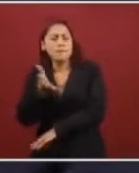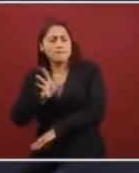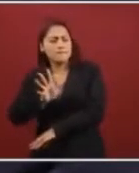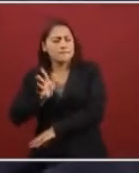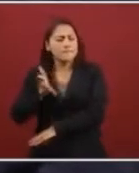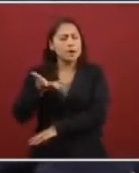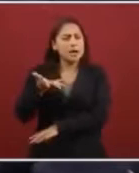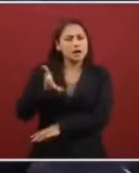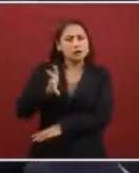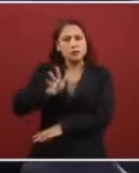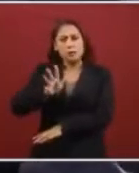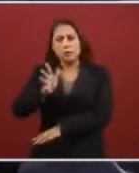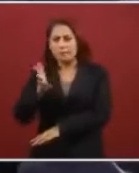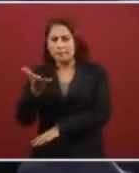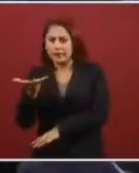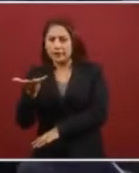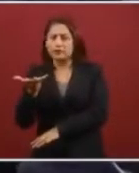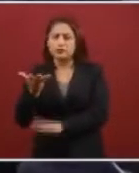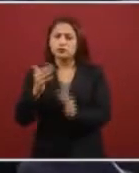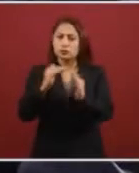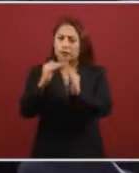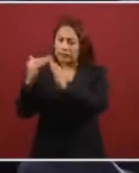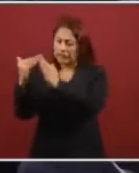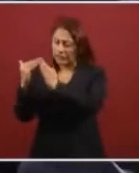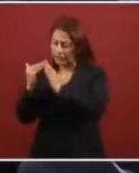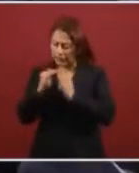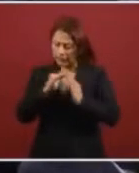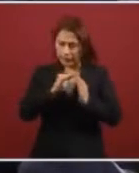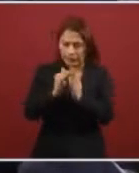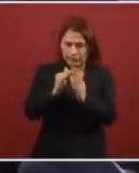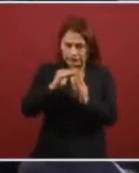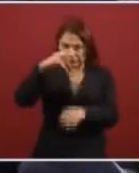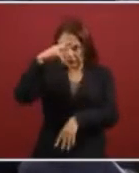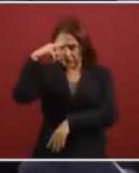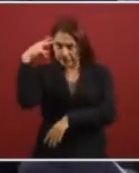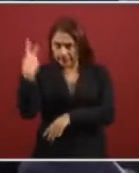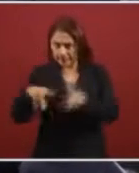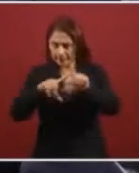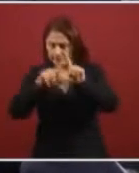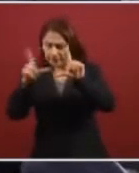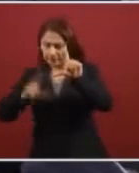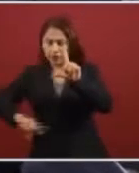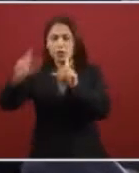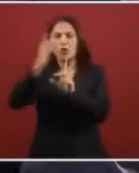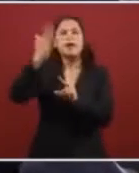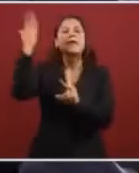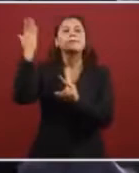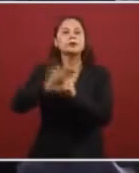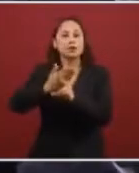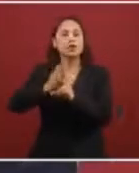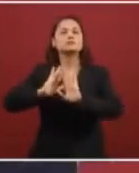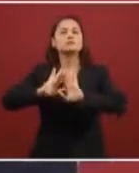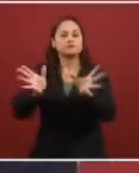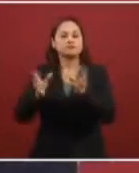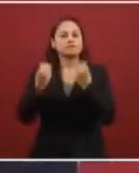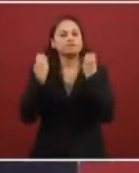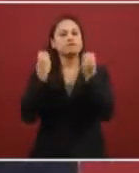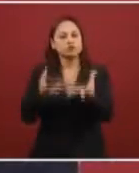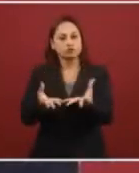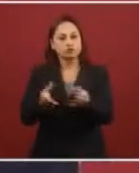mitad to almost half los hogares del país. Of the homes of country. Y a los pobres. And the poor.